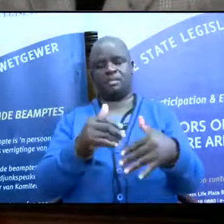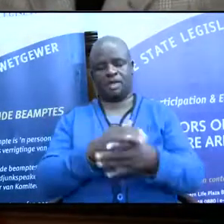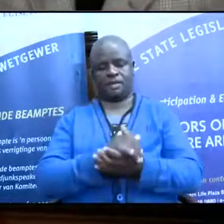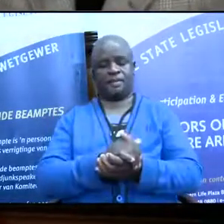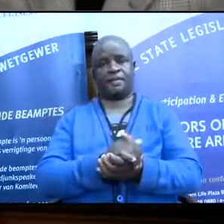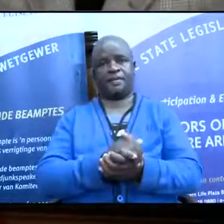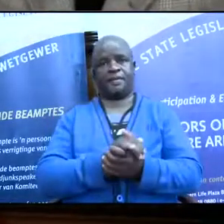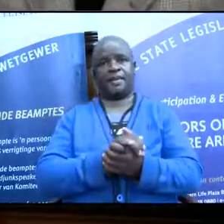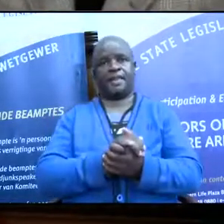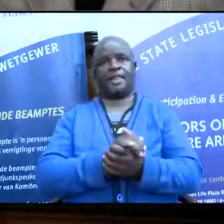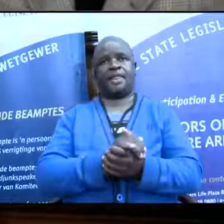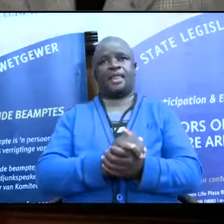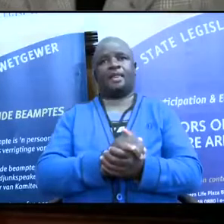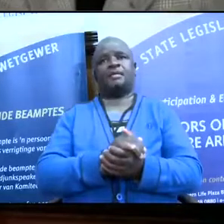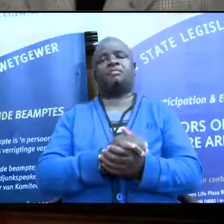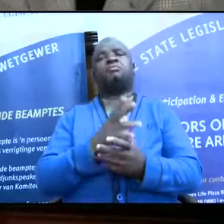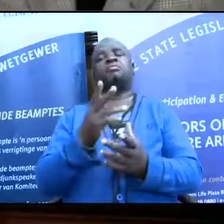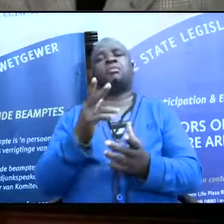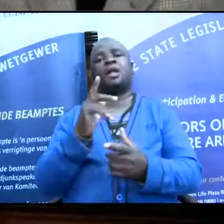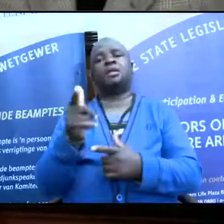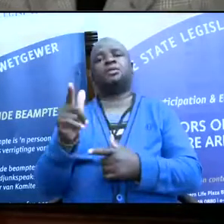and then i ended up